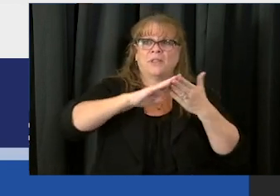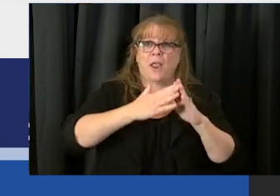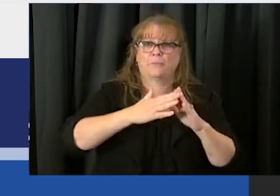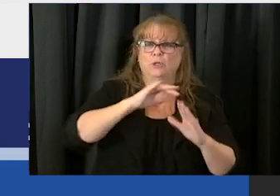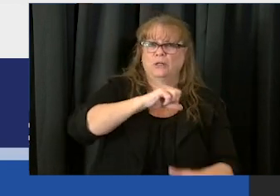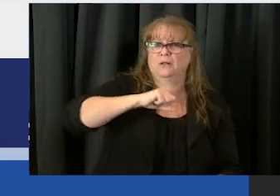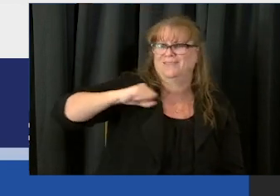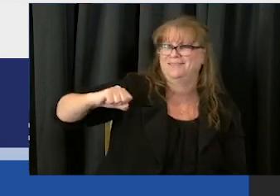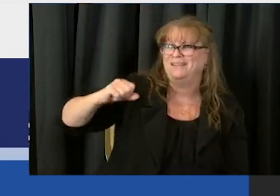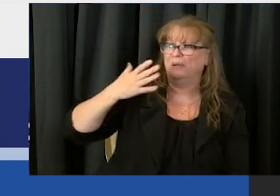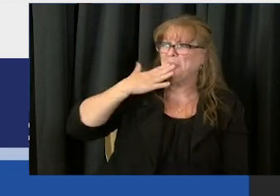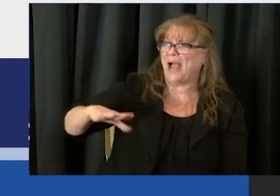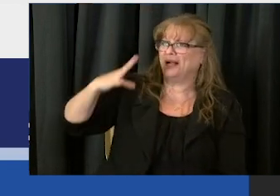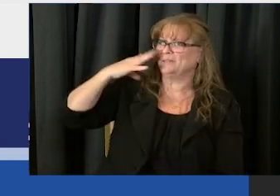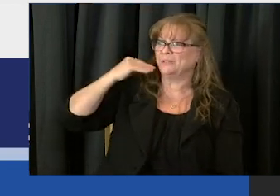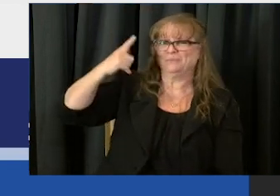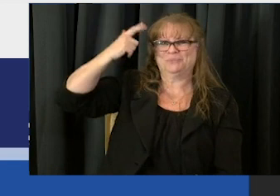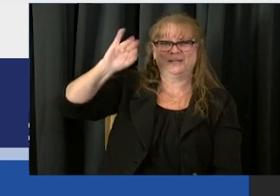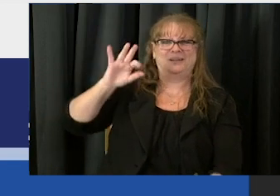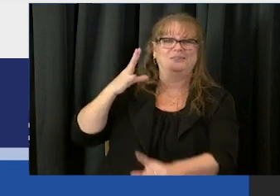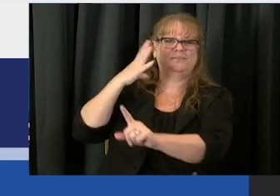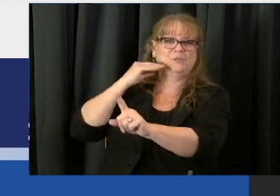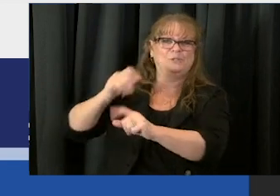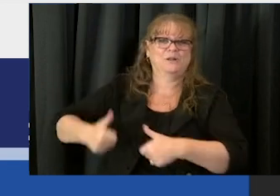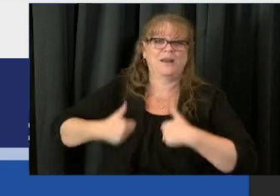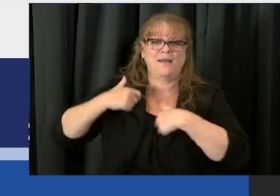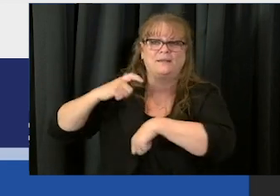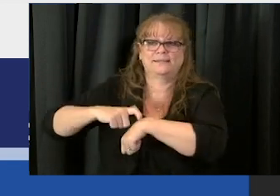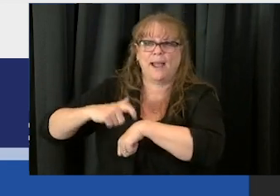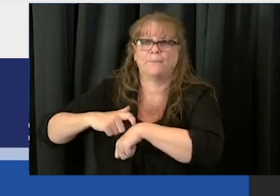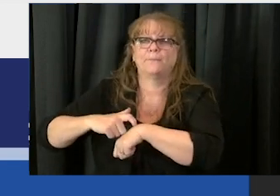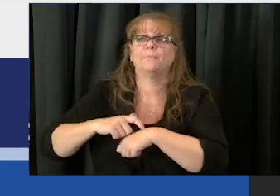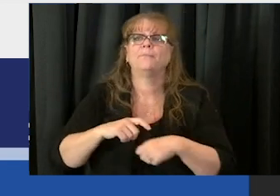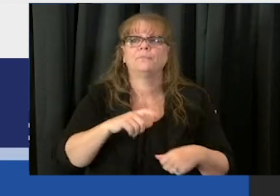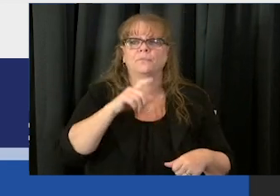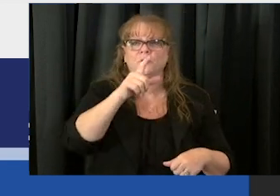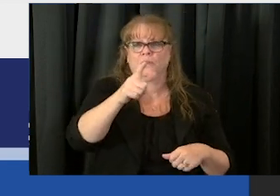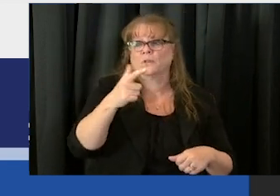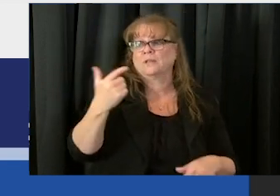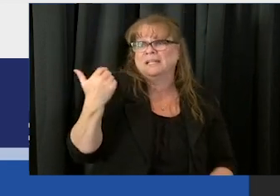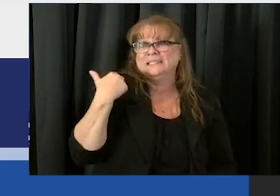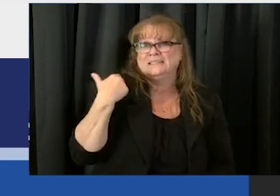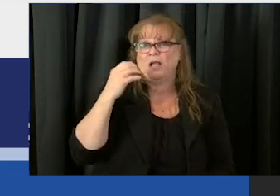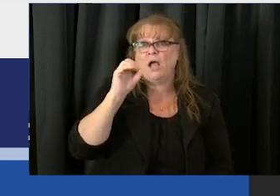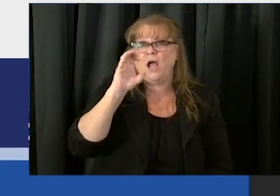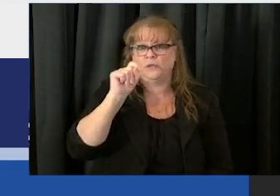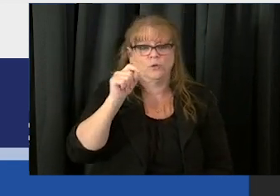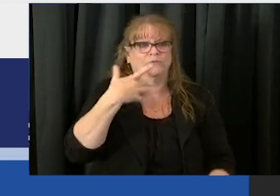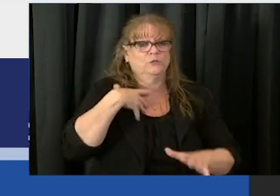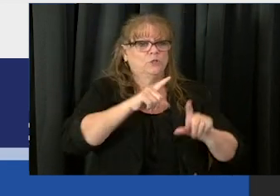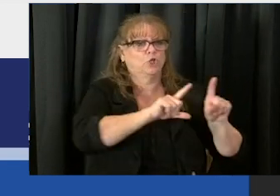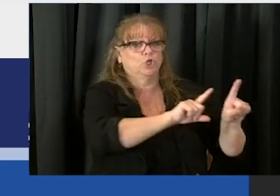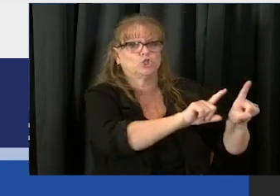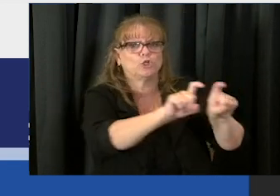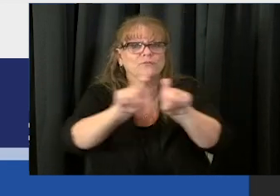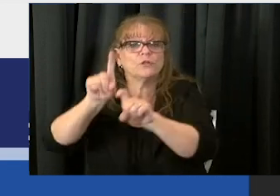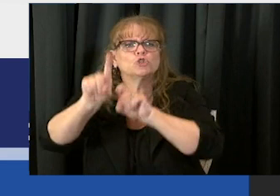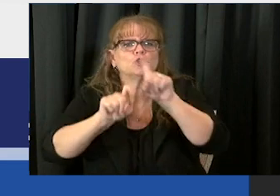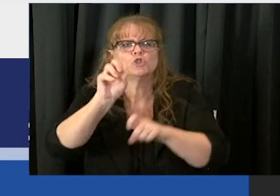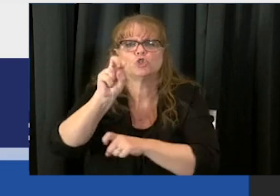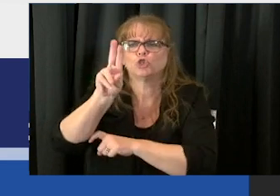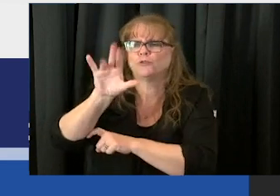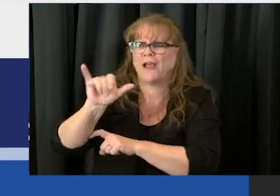our October 2020 survey, which showed, for example, that while 70% of white Coloradans plan to get